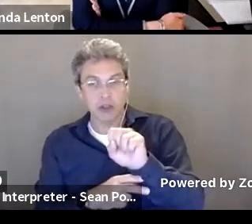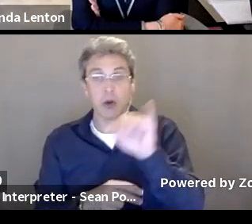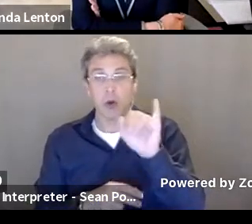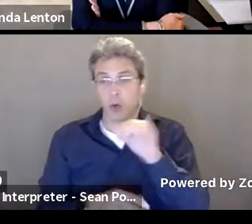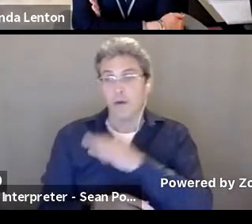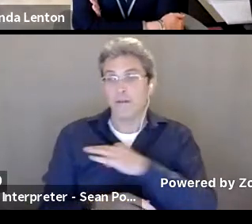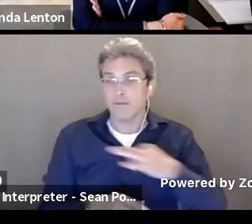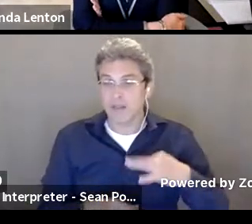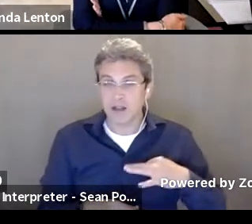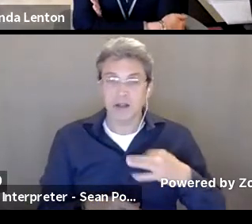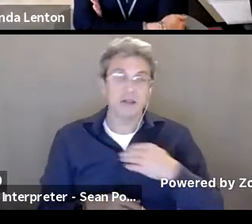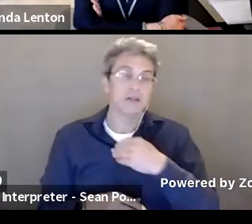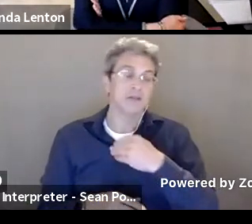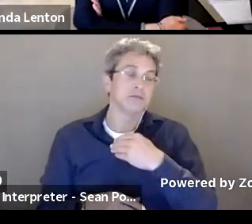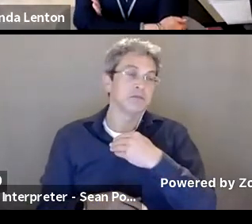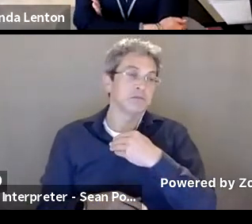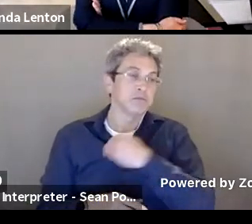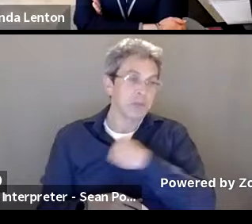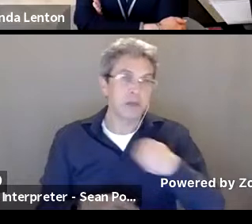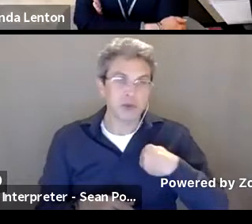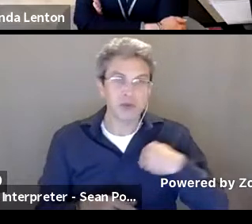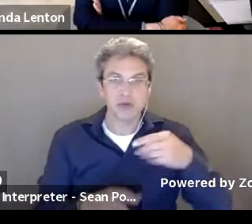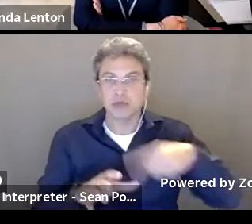who are working on various aspects of